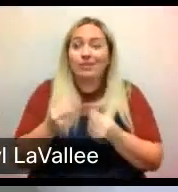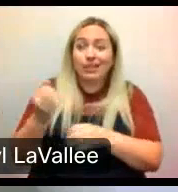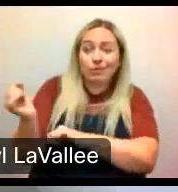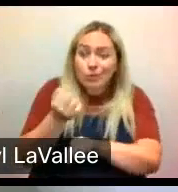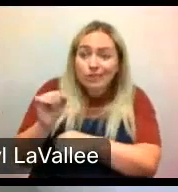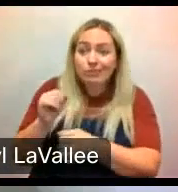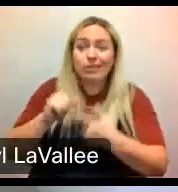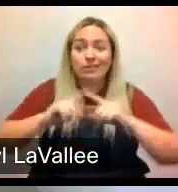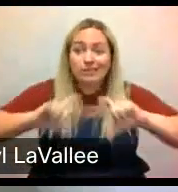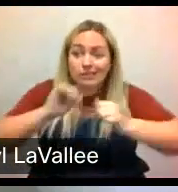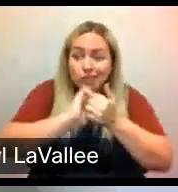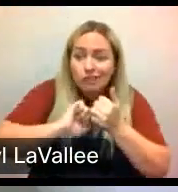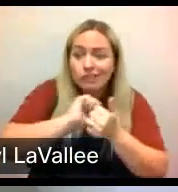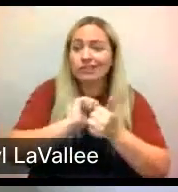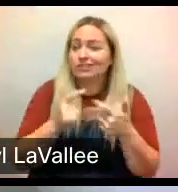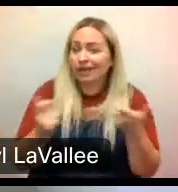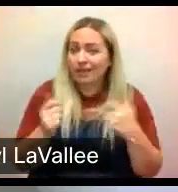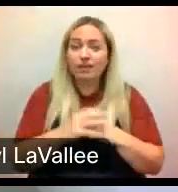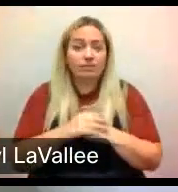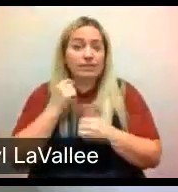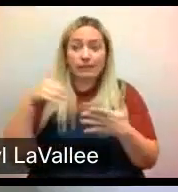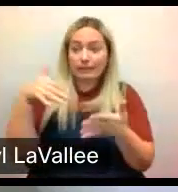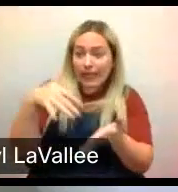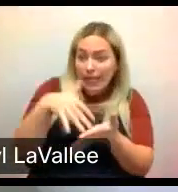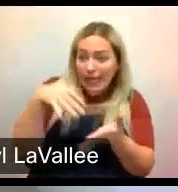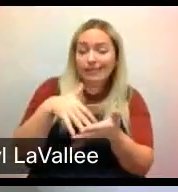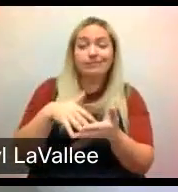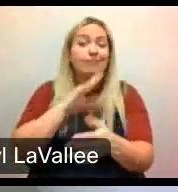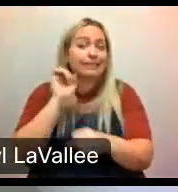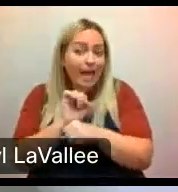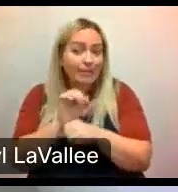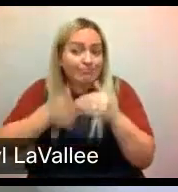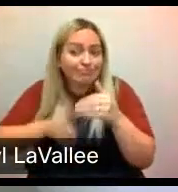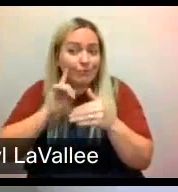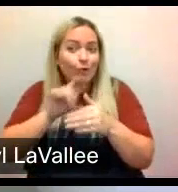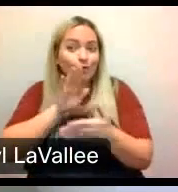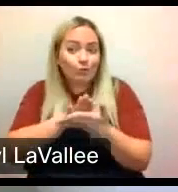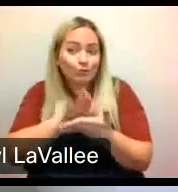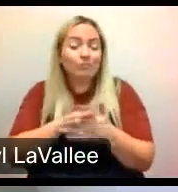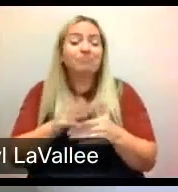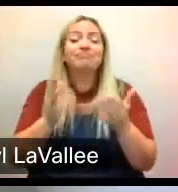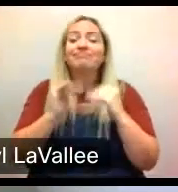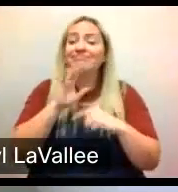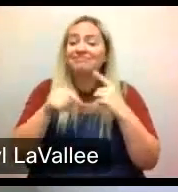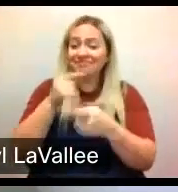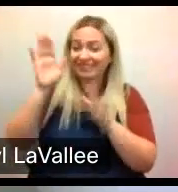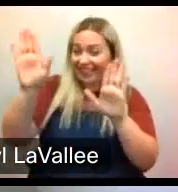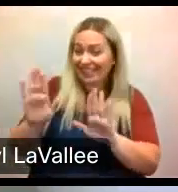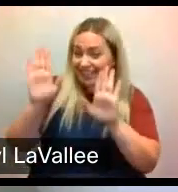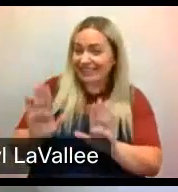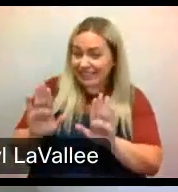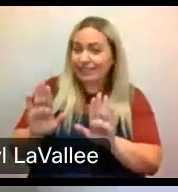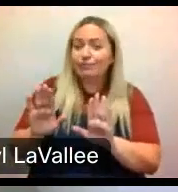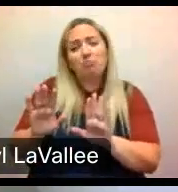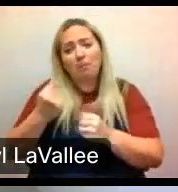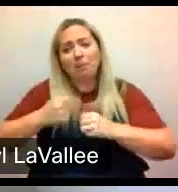some dishes, something. He did some studying. He did an assignment for school. Then he talks about Sunday a little bit. Sunday was a